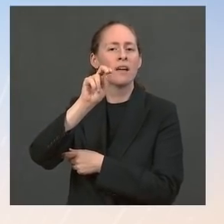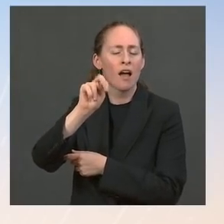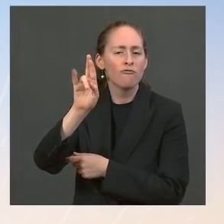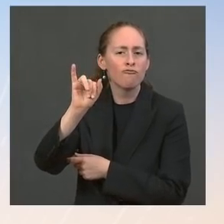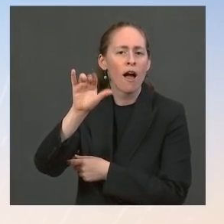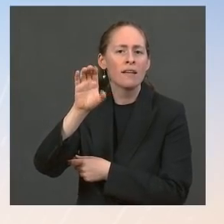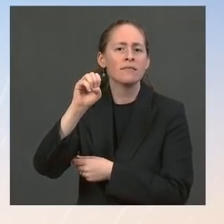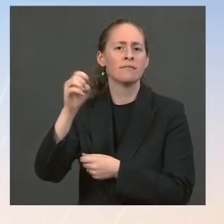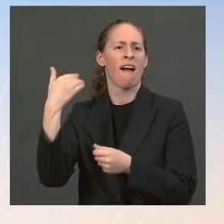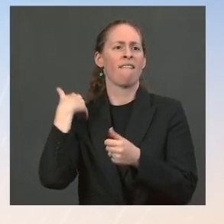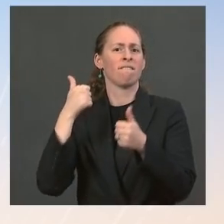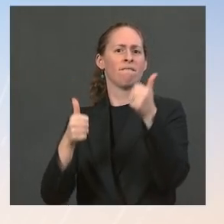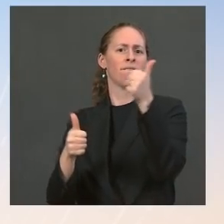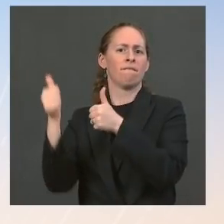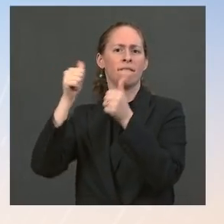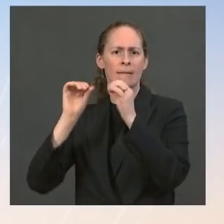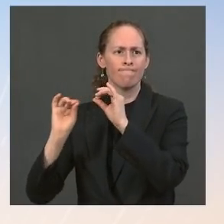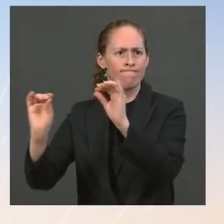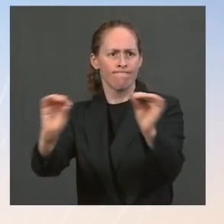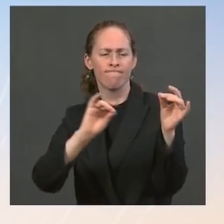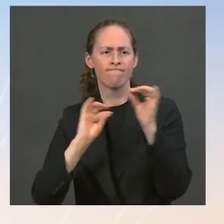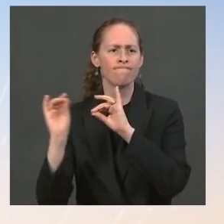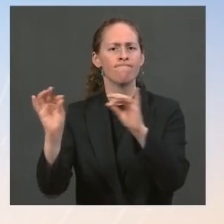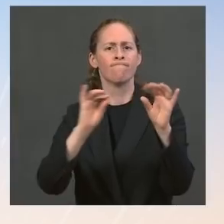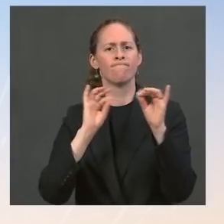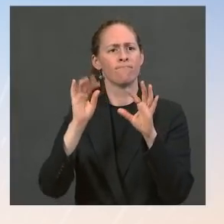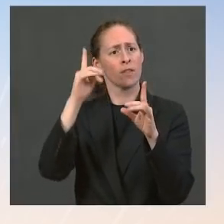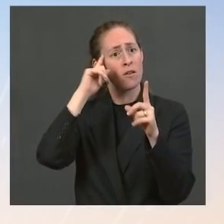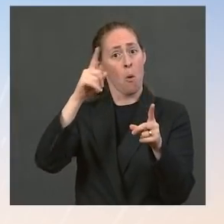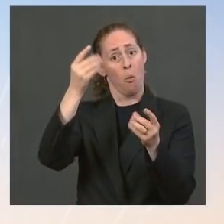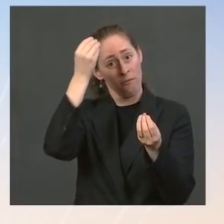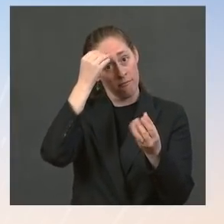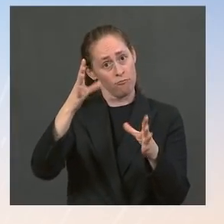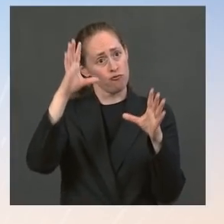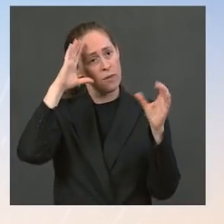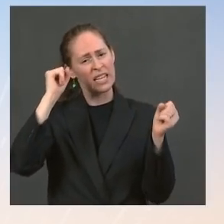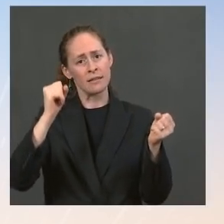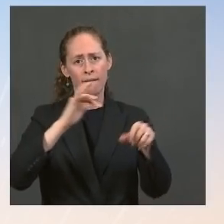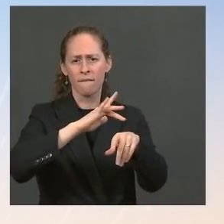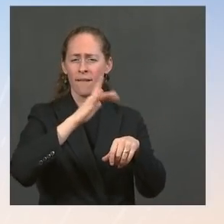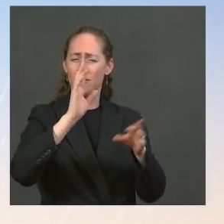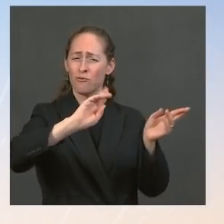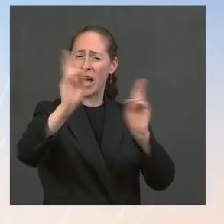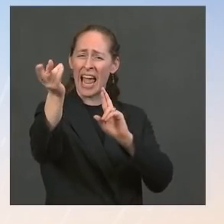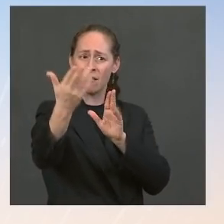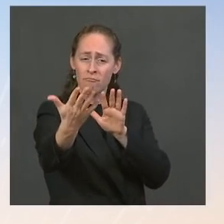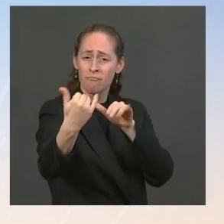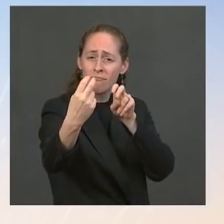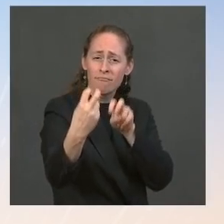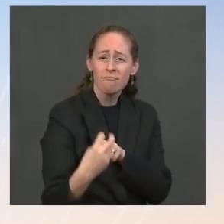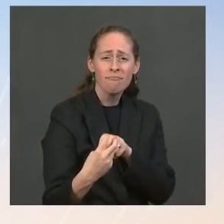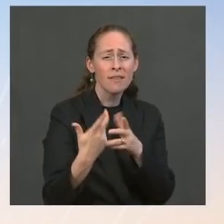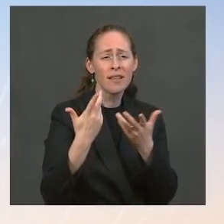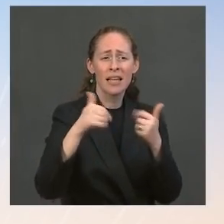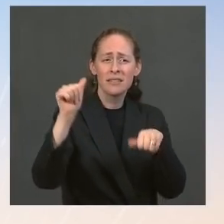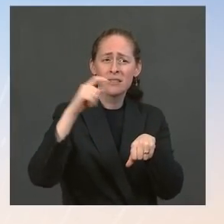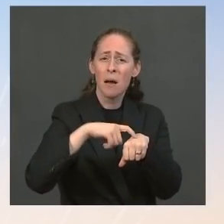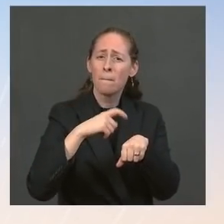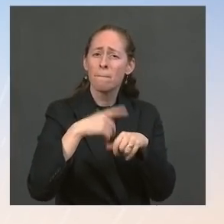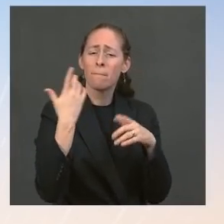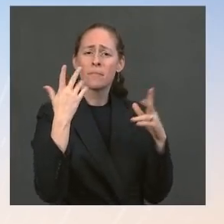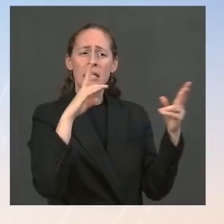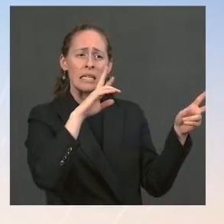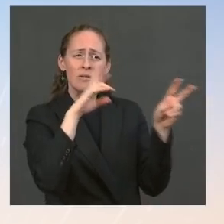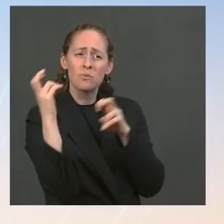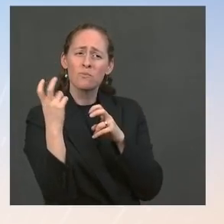this in, is be available to have conversations with members about questions they have, to help address any parts of it